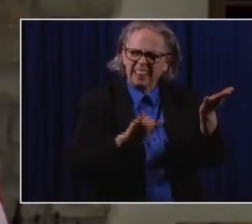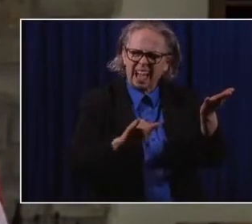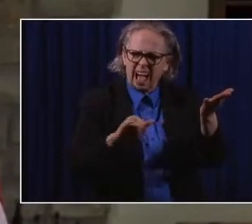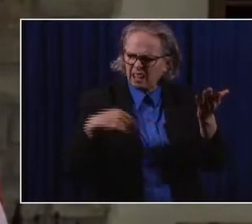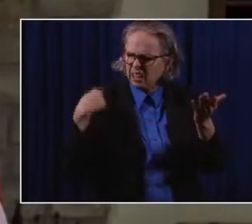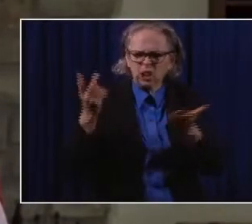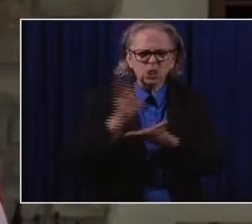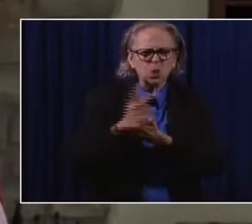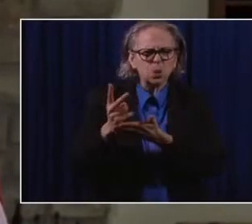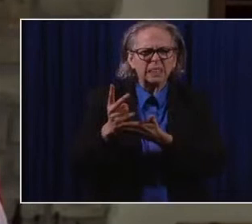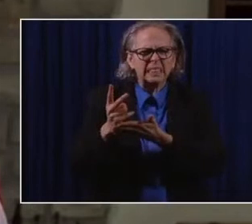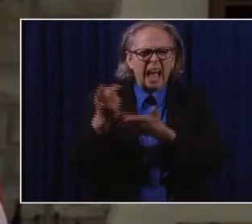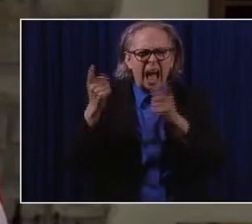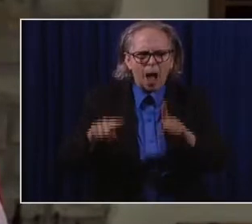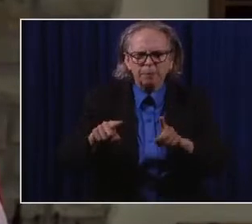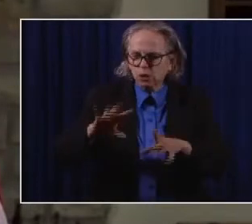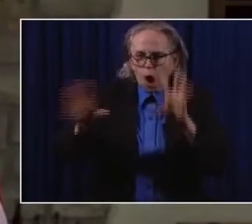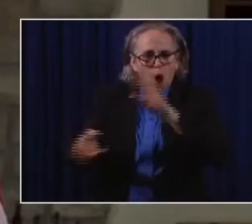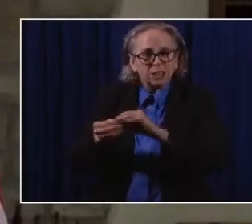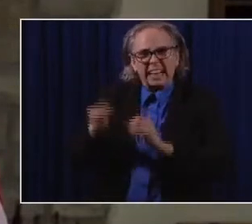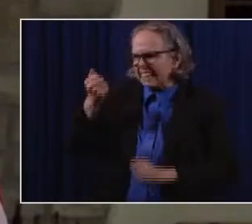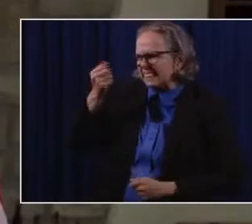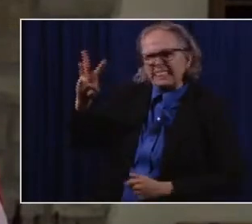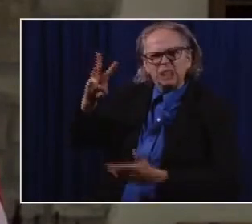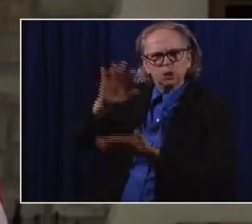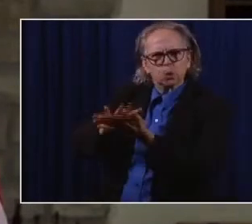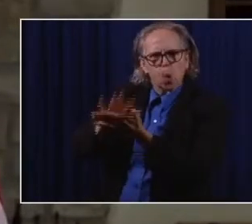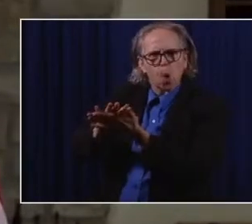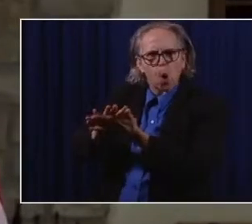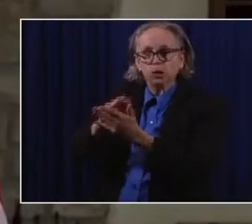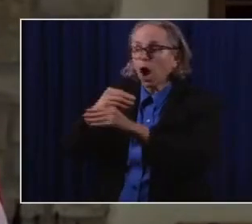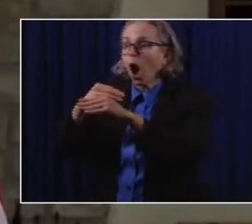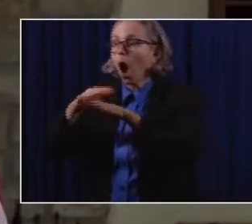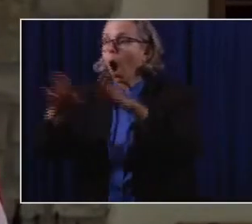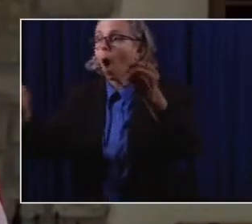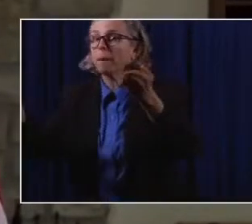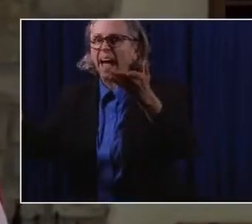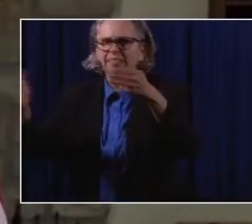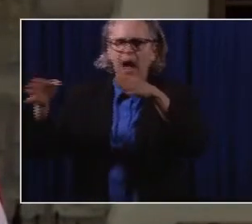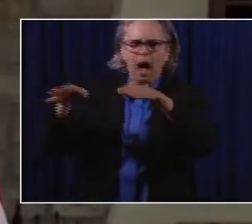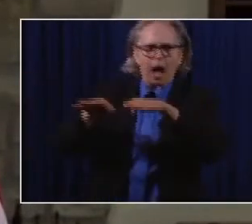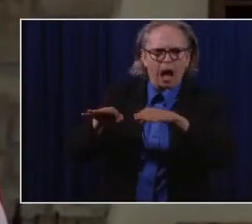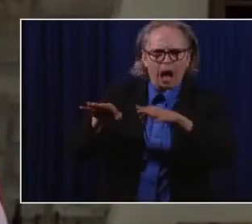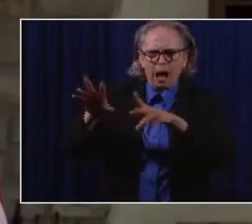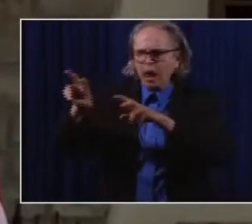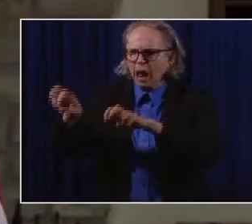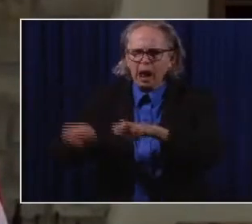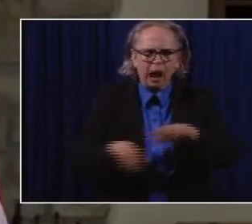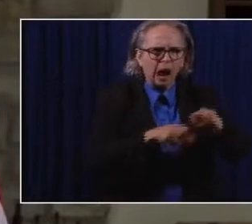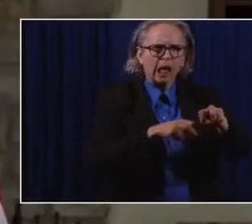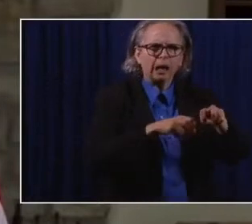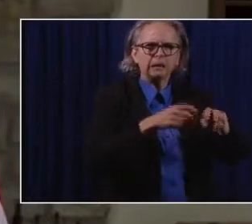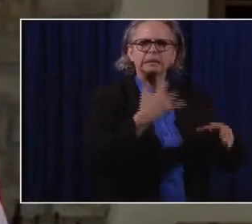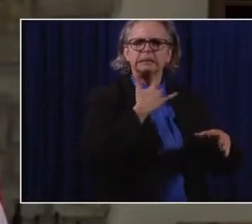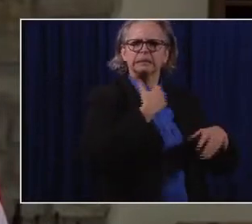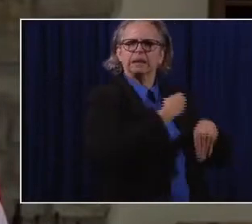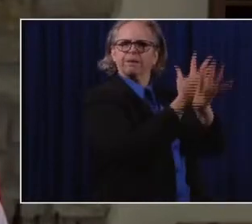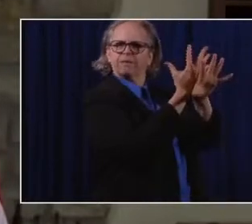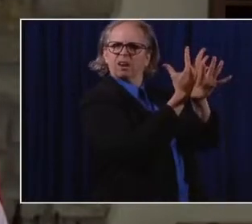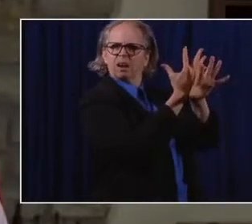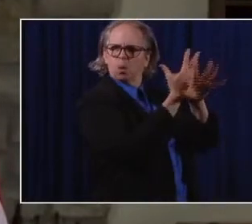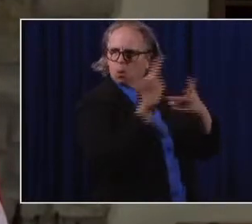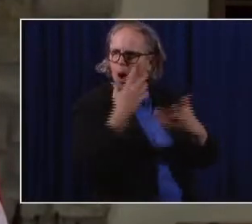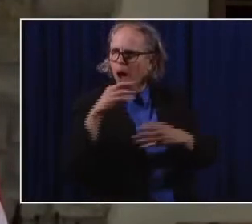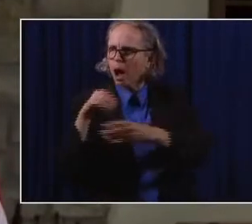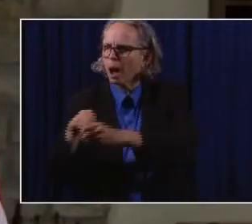fully remote models because of the spread in their communities. Other schools have had to change their plans for